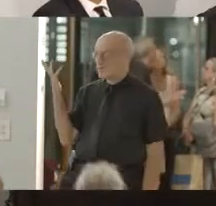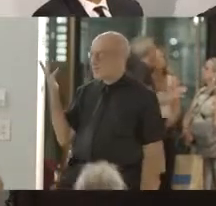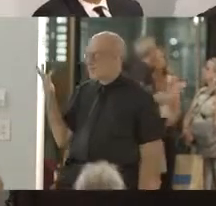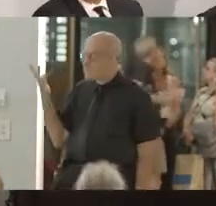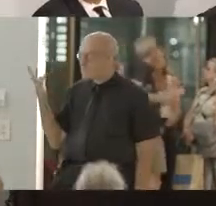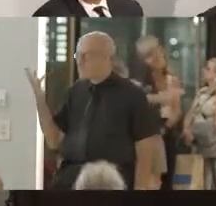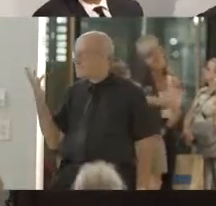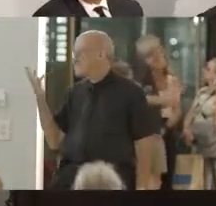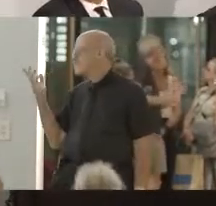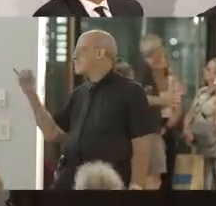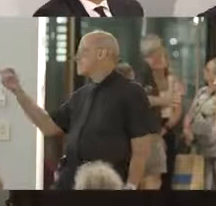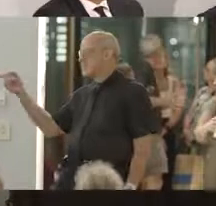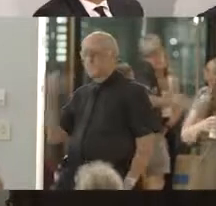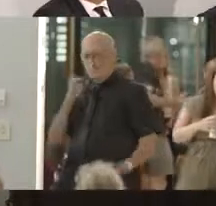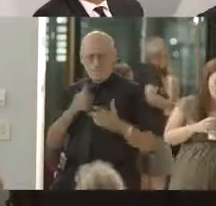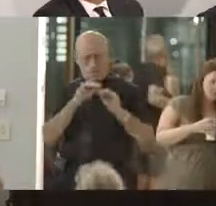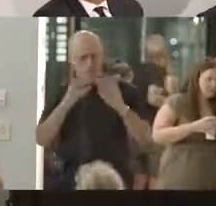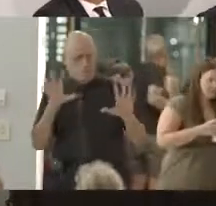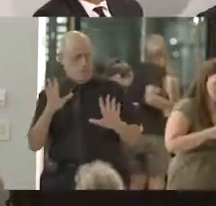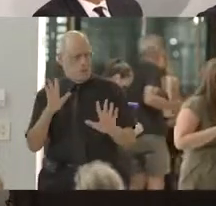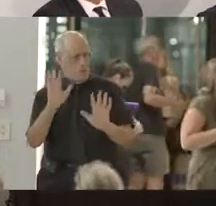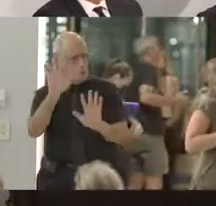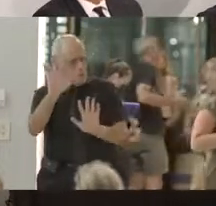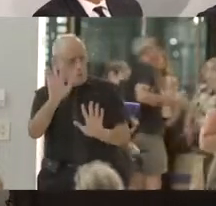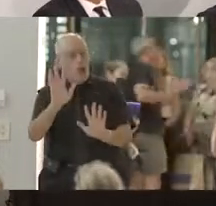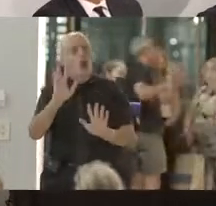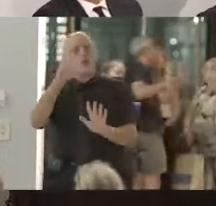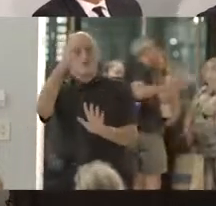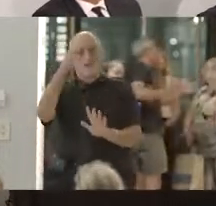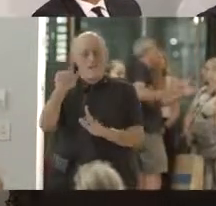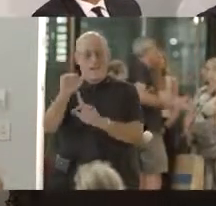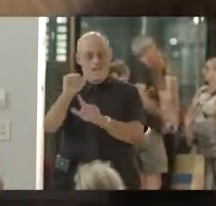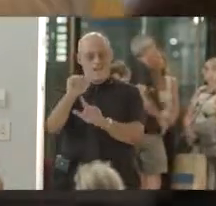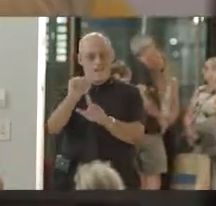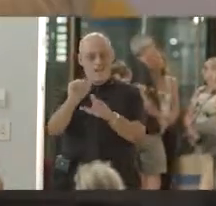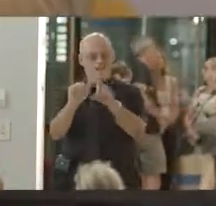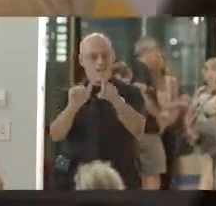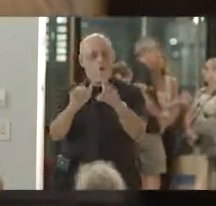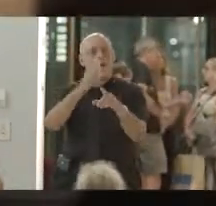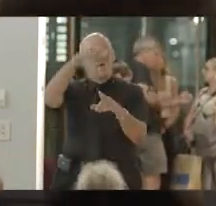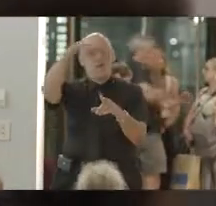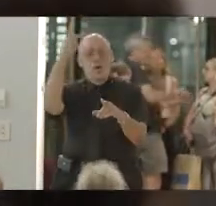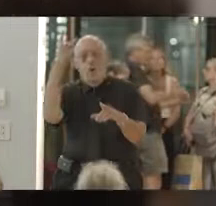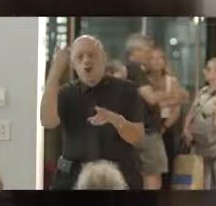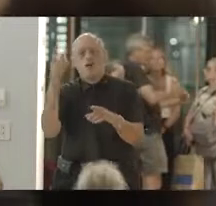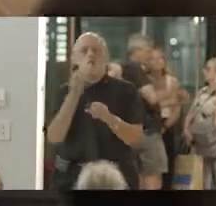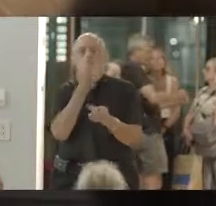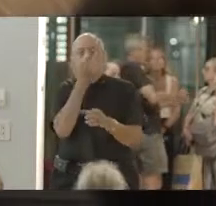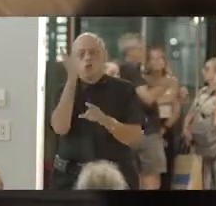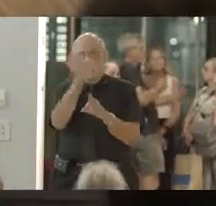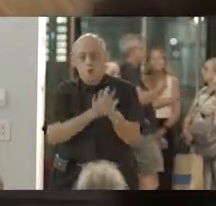I guess I'm not sure if it's clear, but I think 3A, basically the park and the lawn